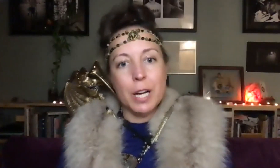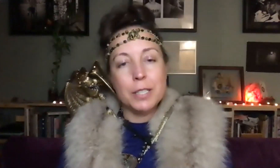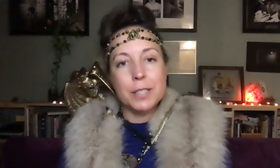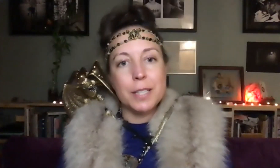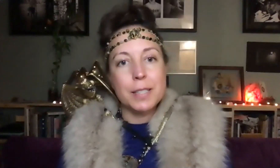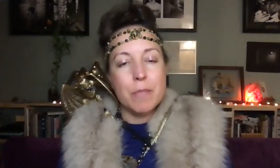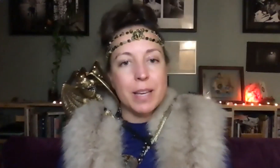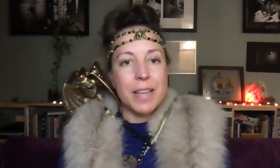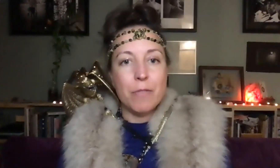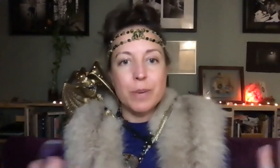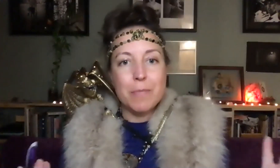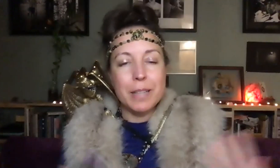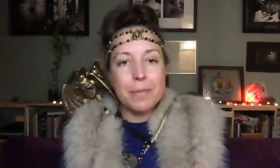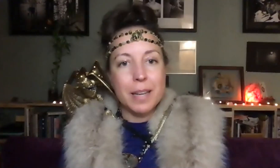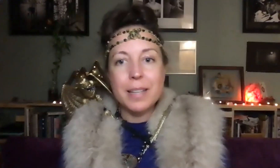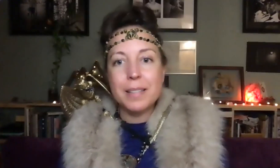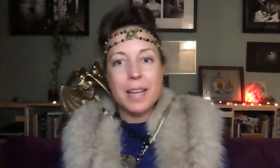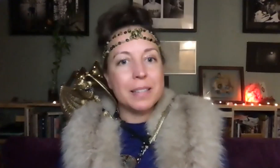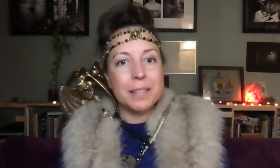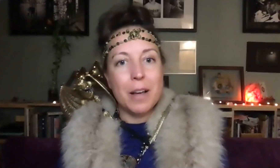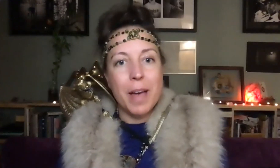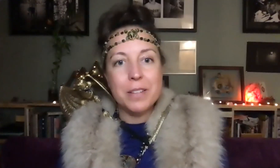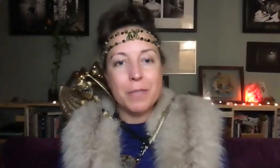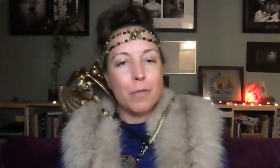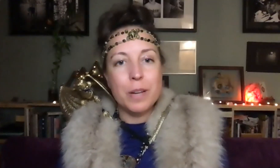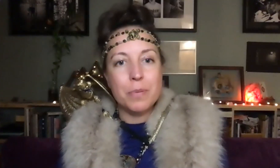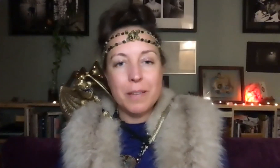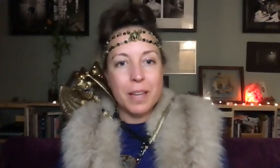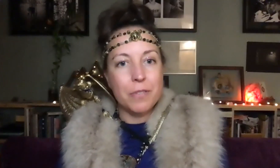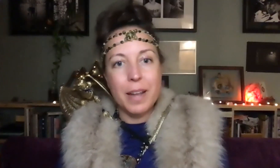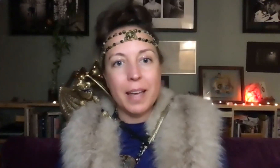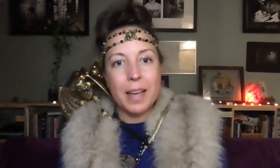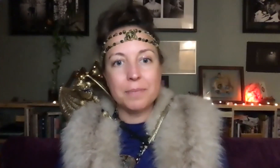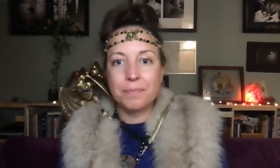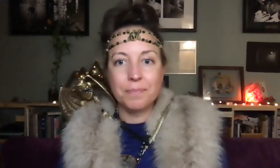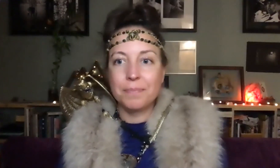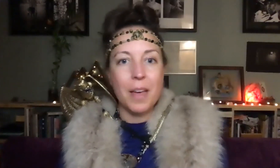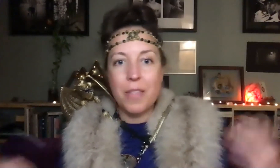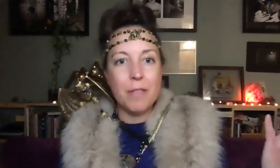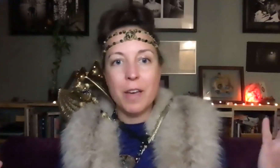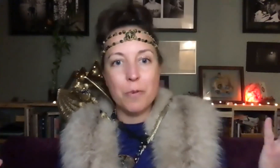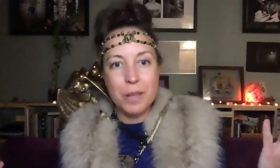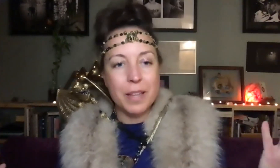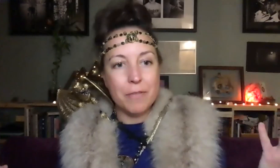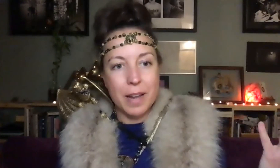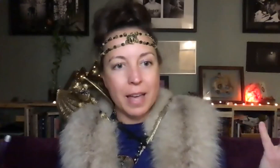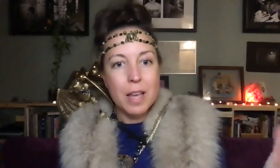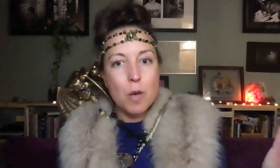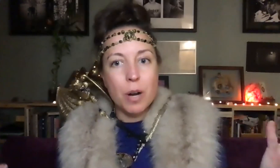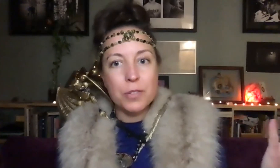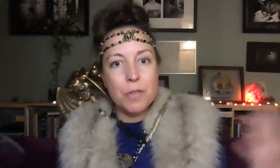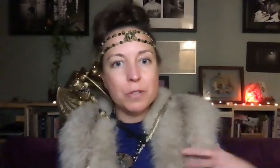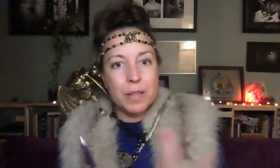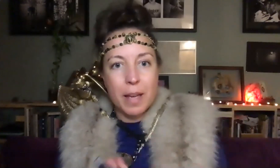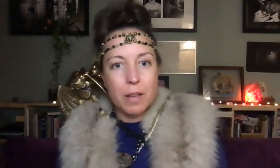collective consciousness, and because everybody believes it is, it is. Now imagine if everybody believed that every day, then the veil would be thin every day.